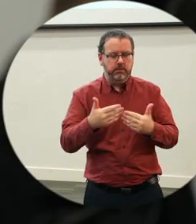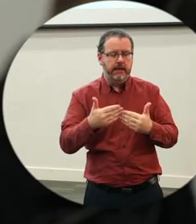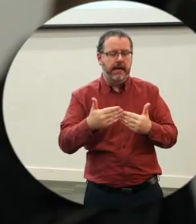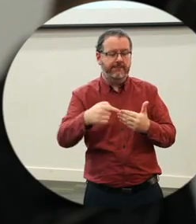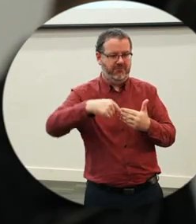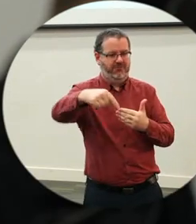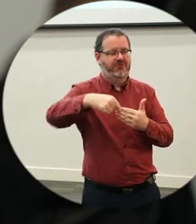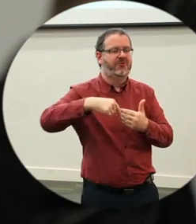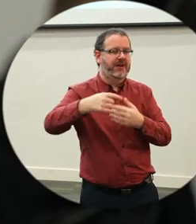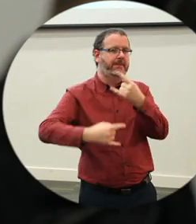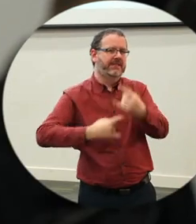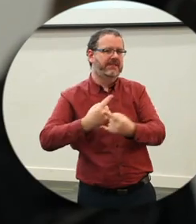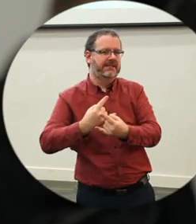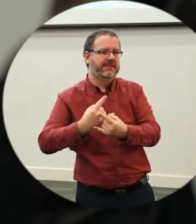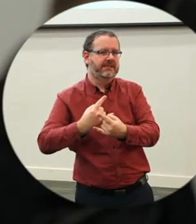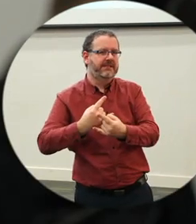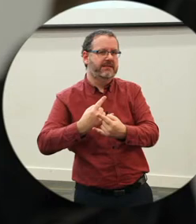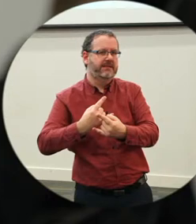they were called,